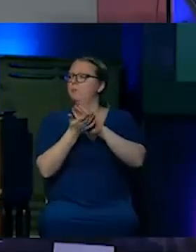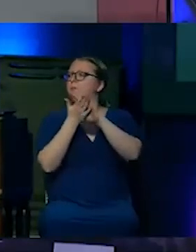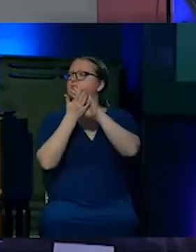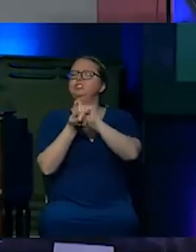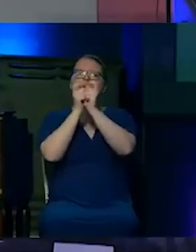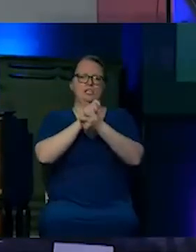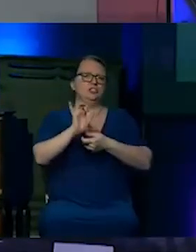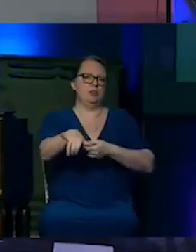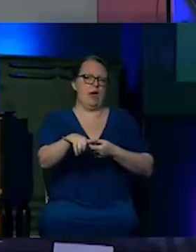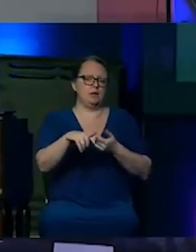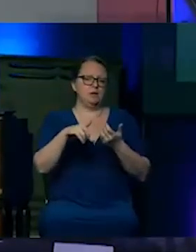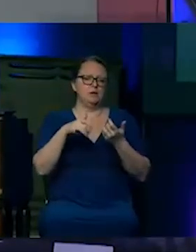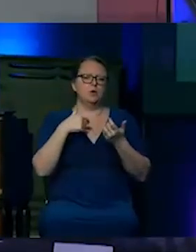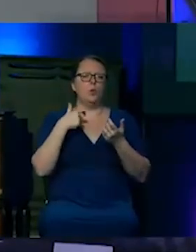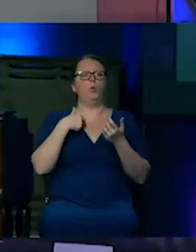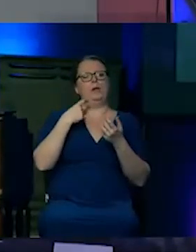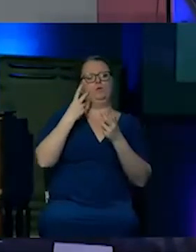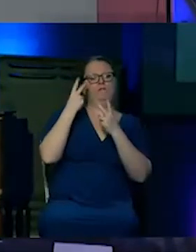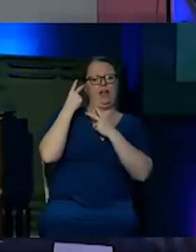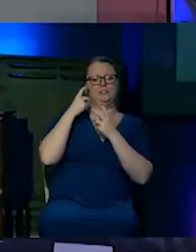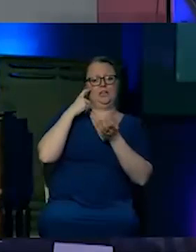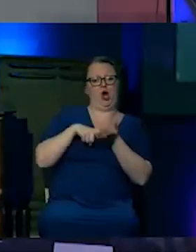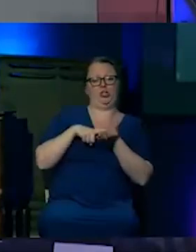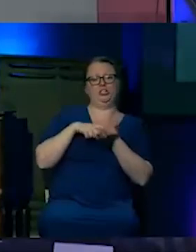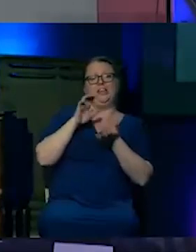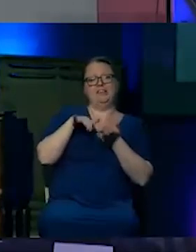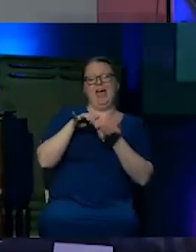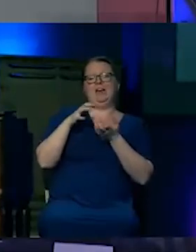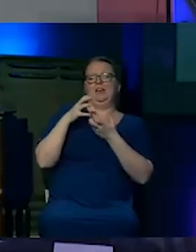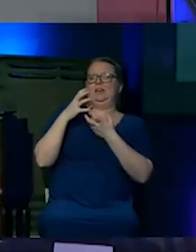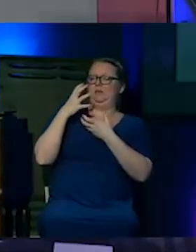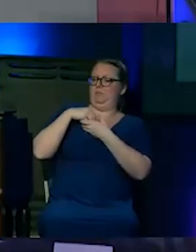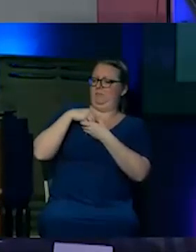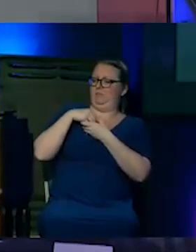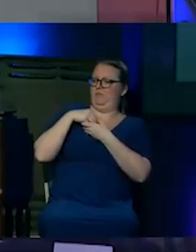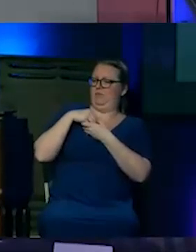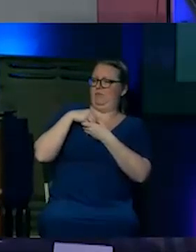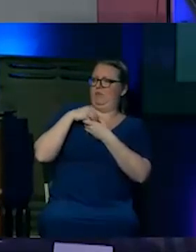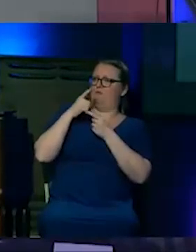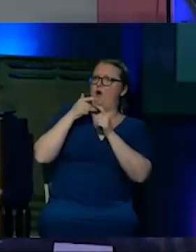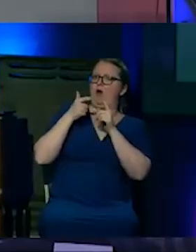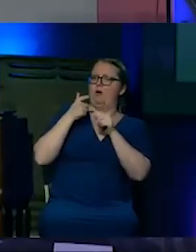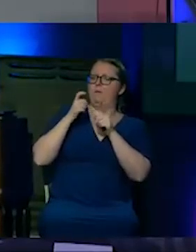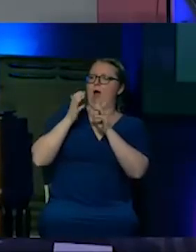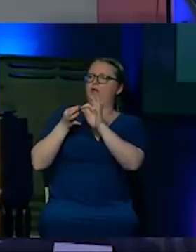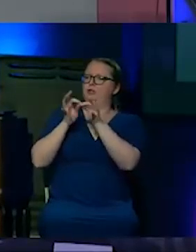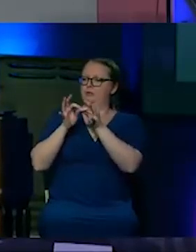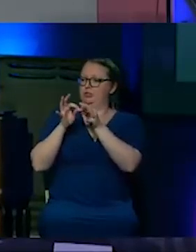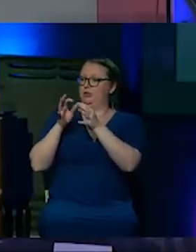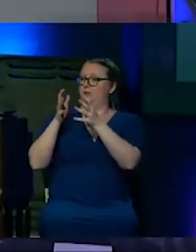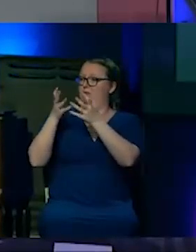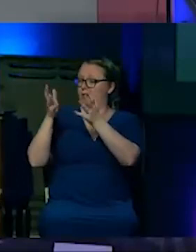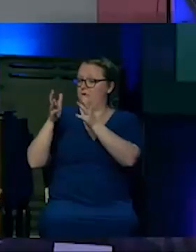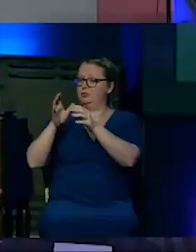and re-acknowledge that that embodiment is a deep, deep part of our hermeneutic, whether it's in scripture or,